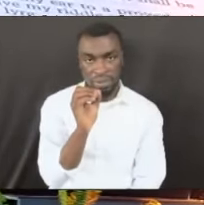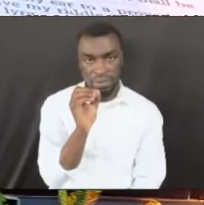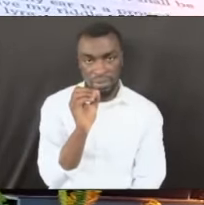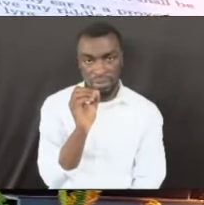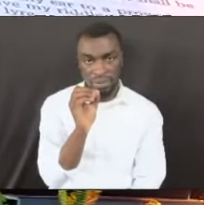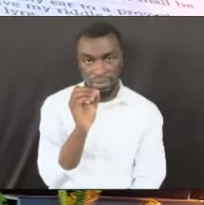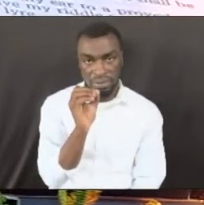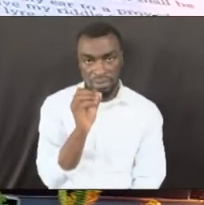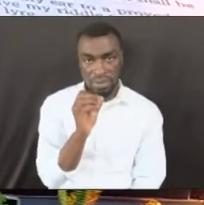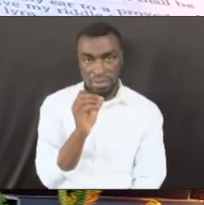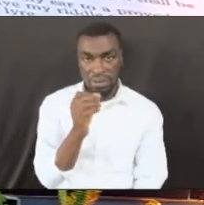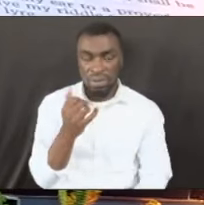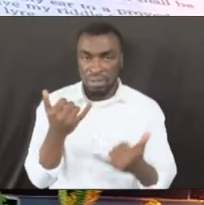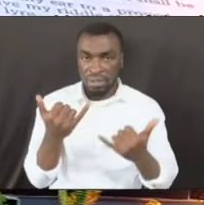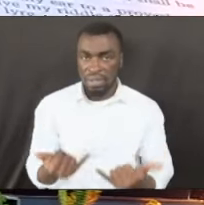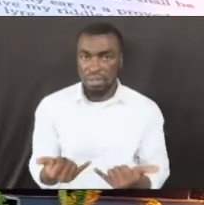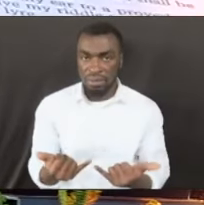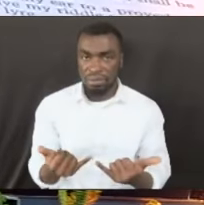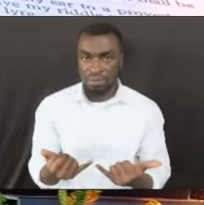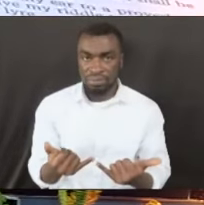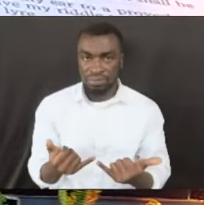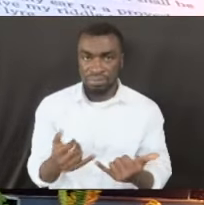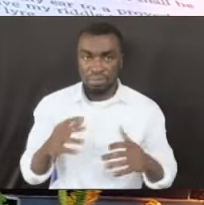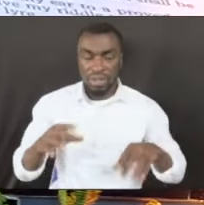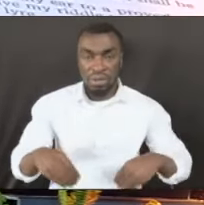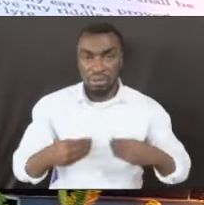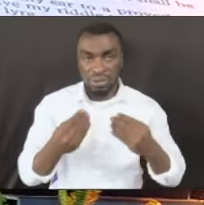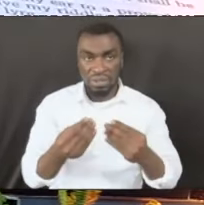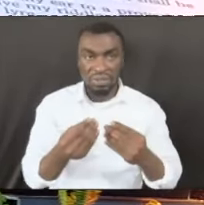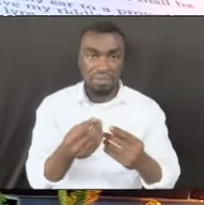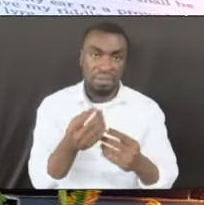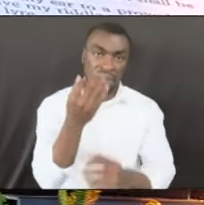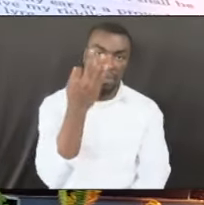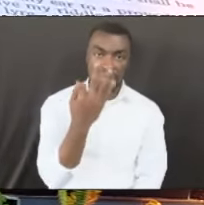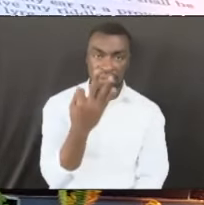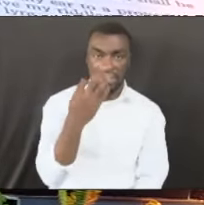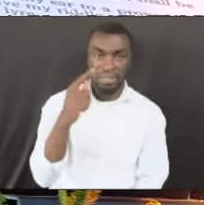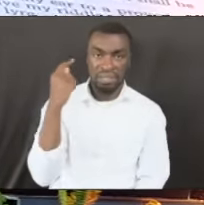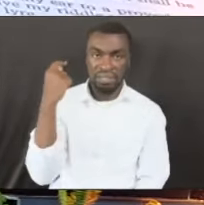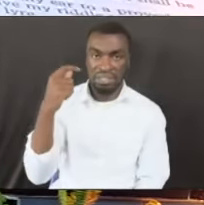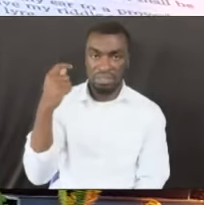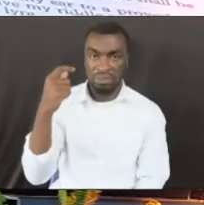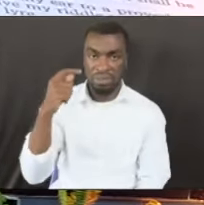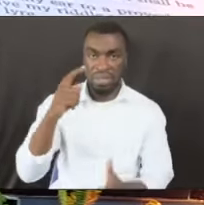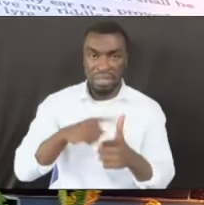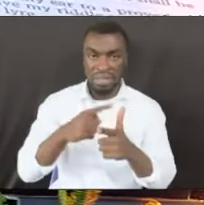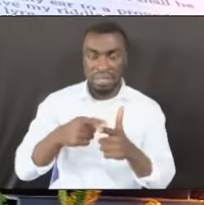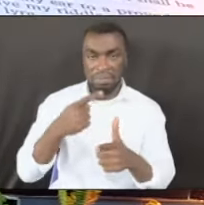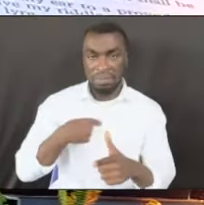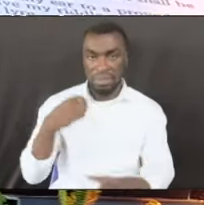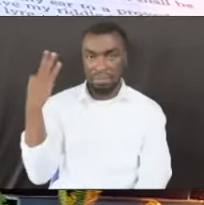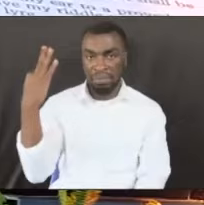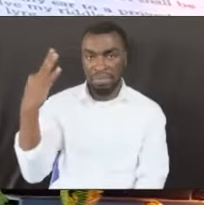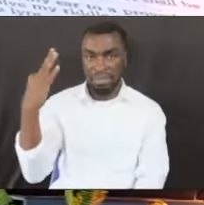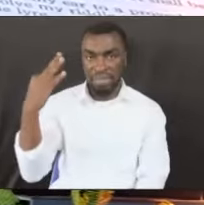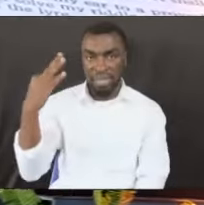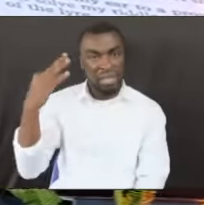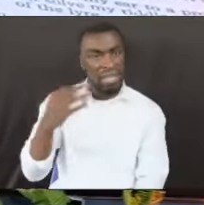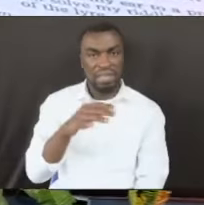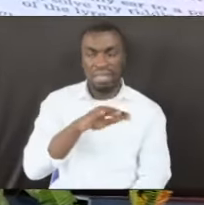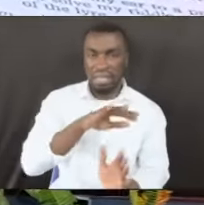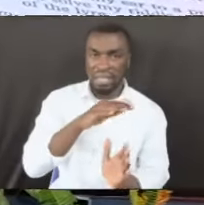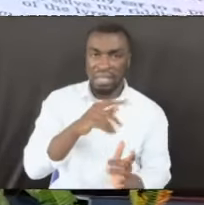So now, I want to give about three testimonies, then I will preach, then the rest will come in the